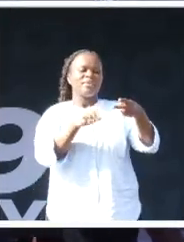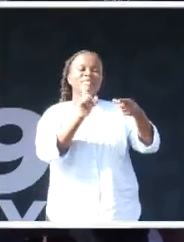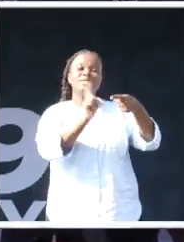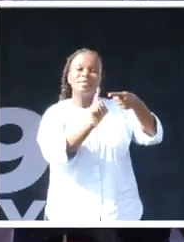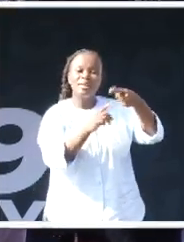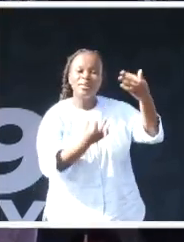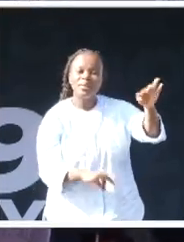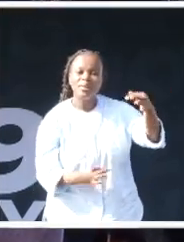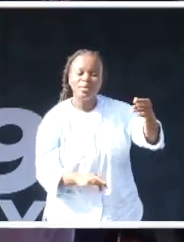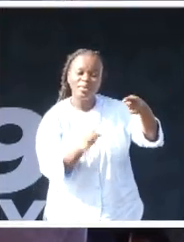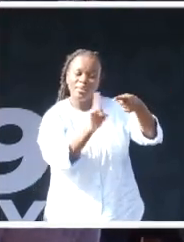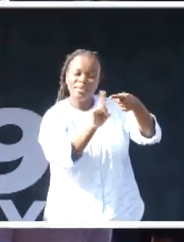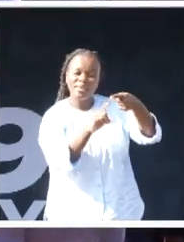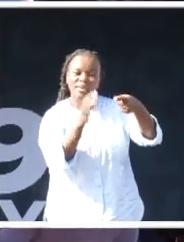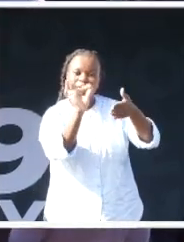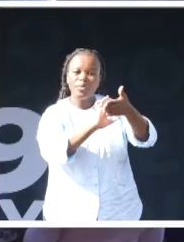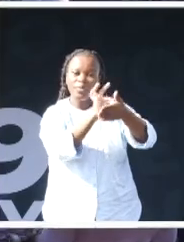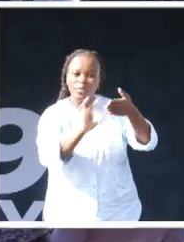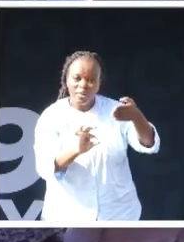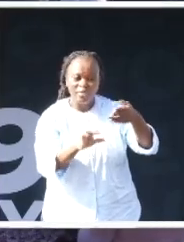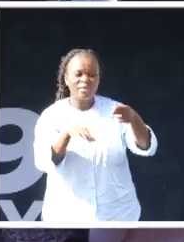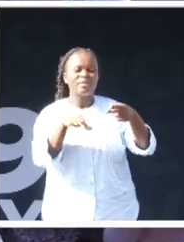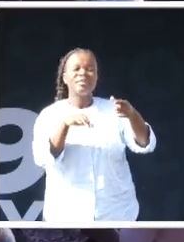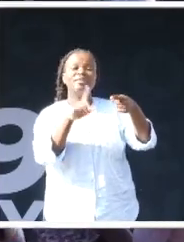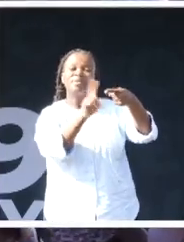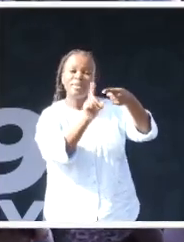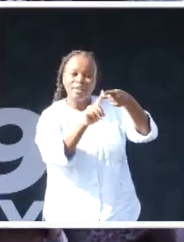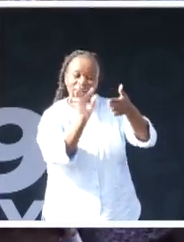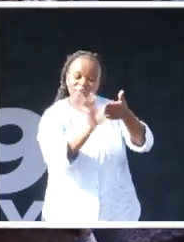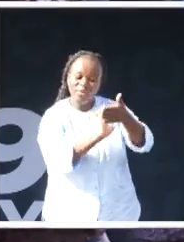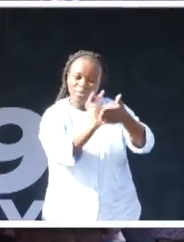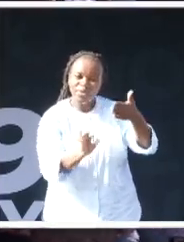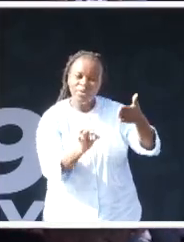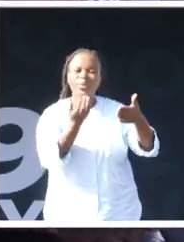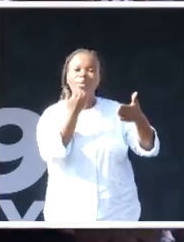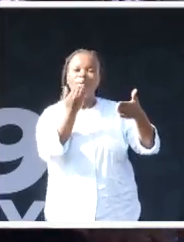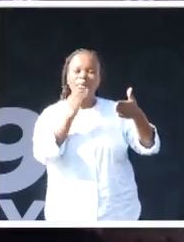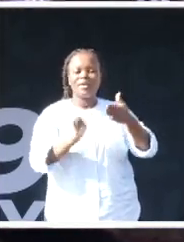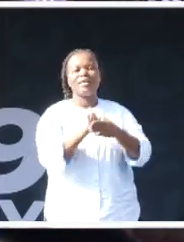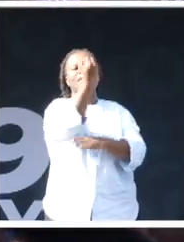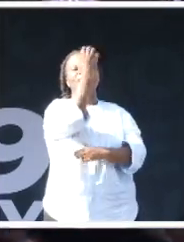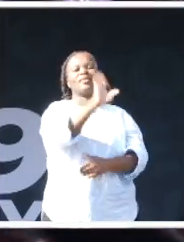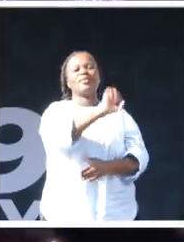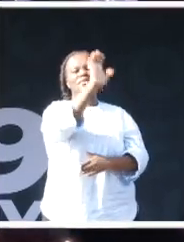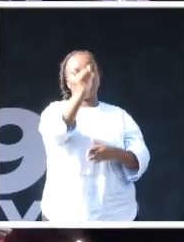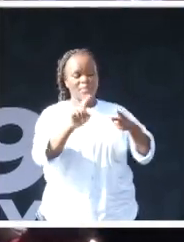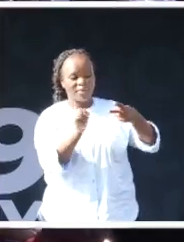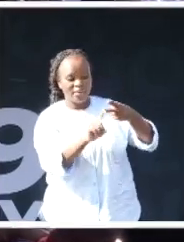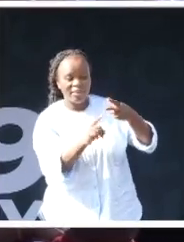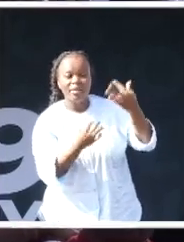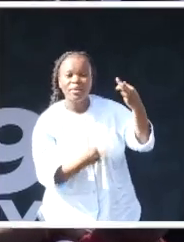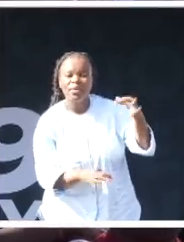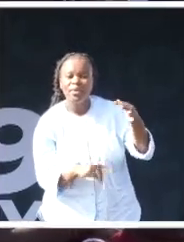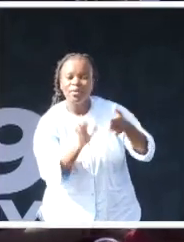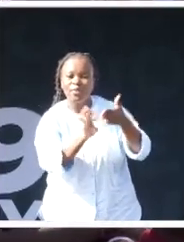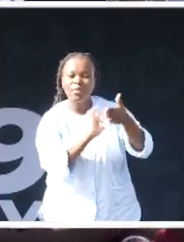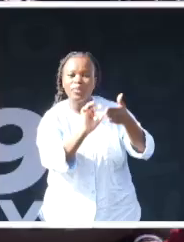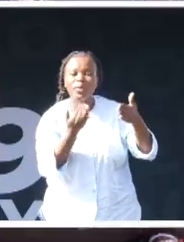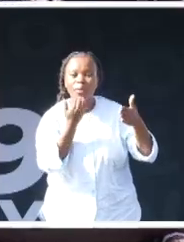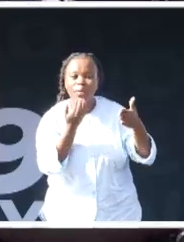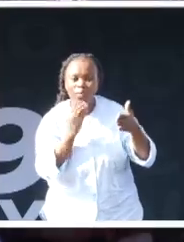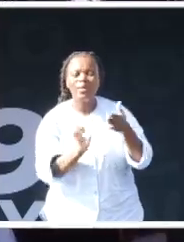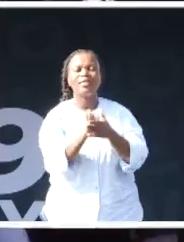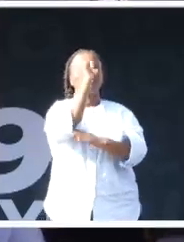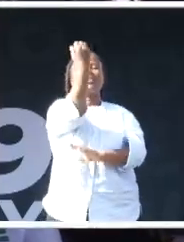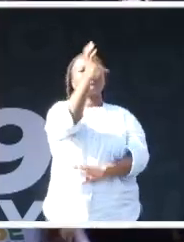1? Ballot paper number 1? Ballot paper number 2? Ballot